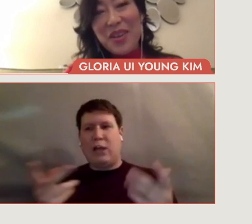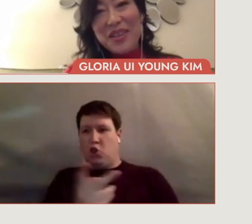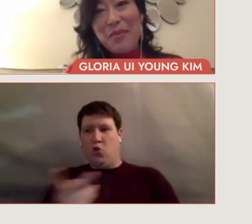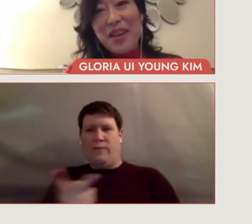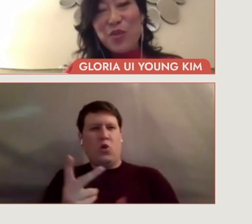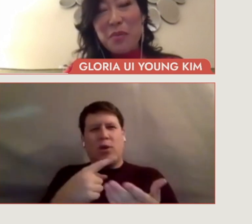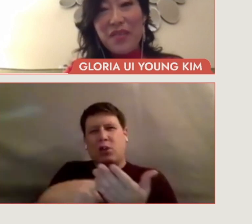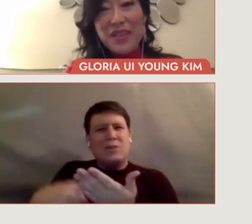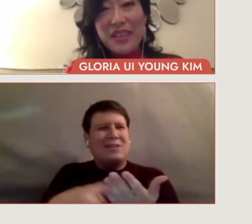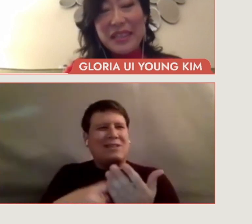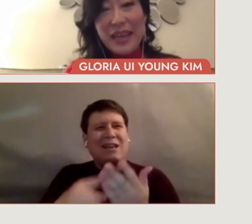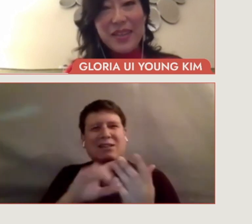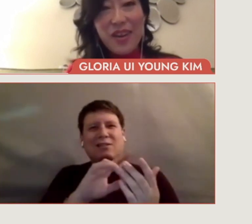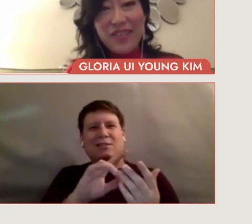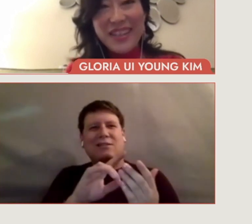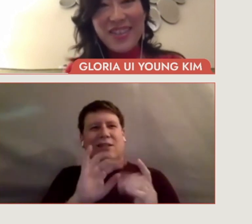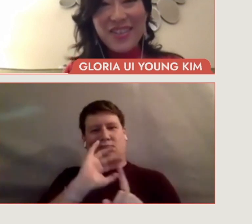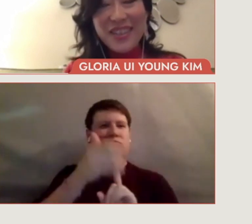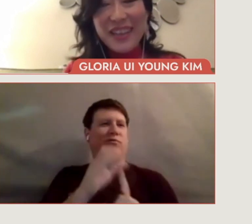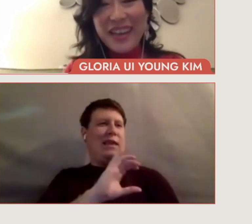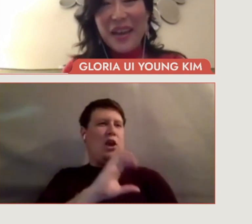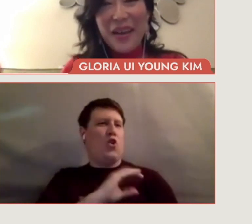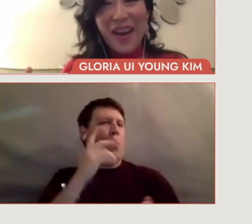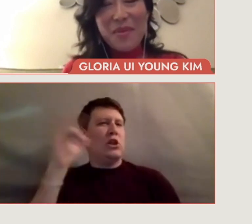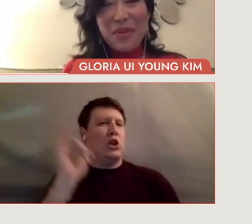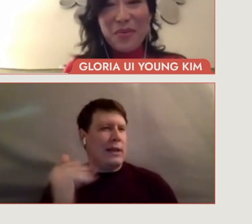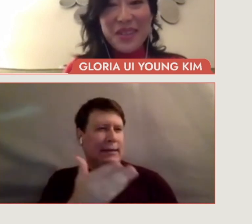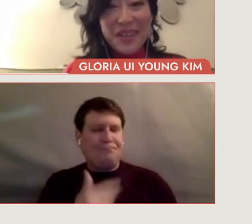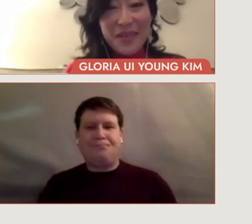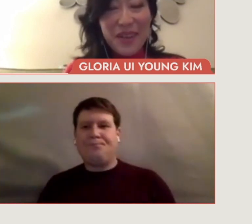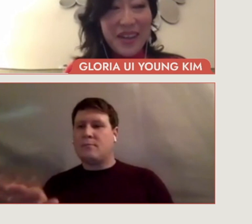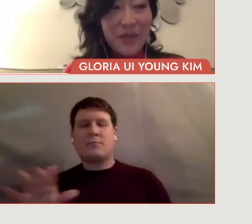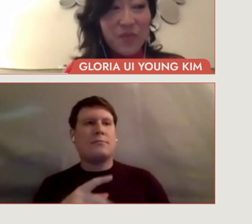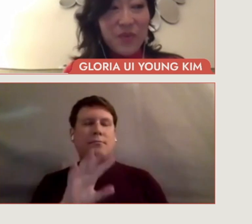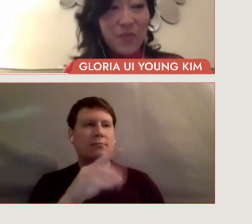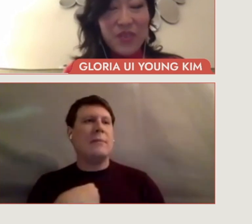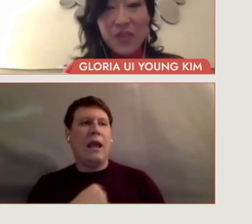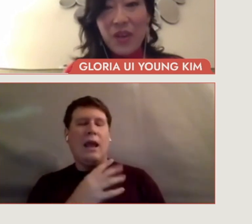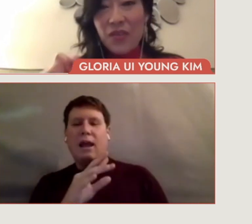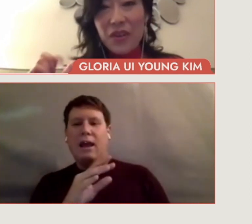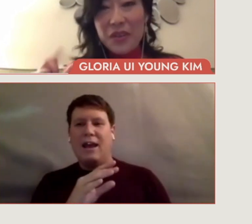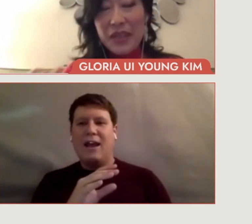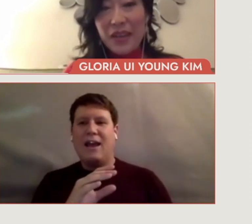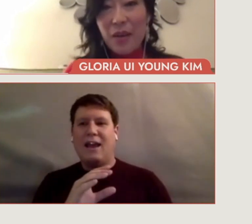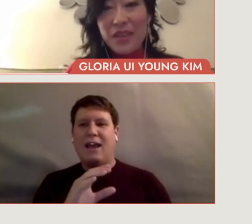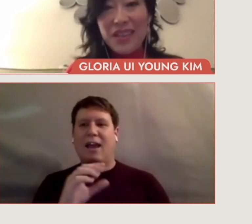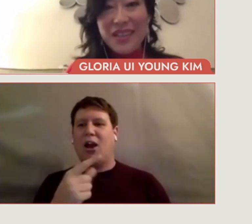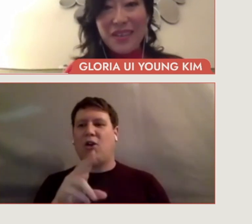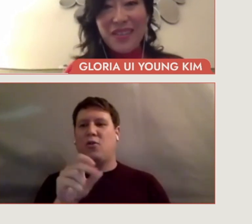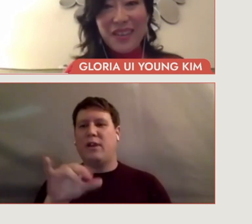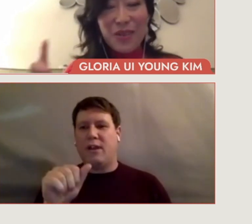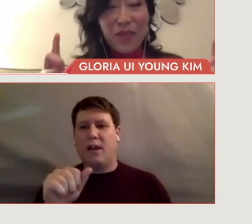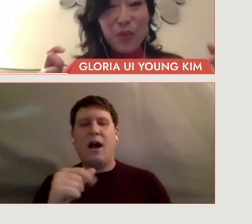a long time. I just remember having these intense conversations. And like, I remember there was, we had a photographer on set a couple days,